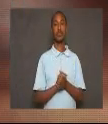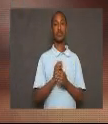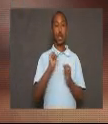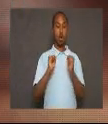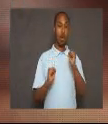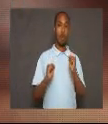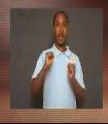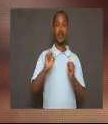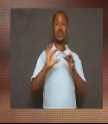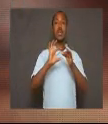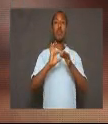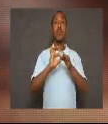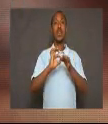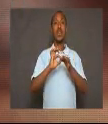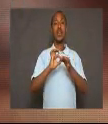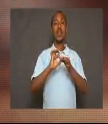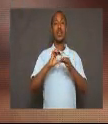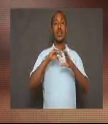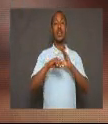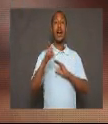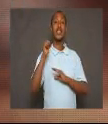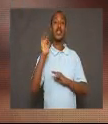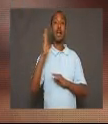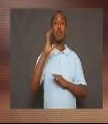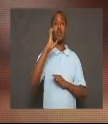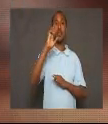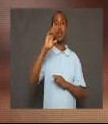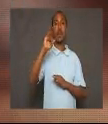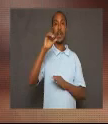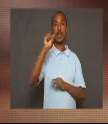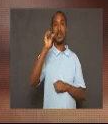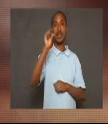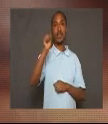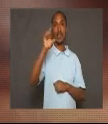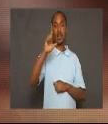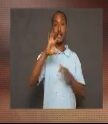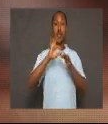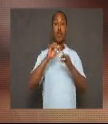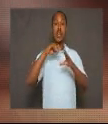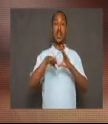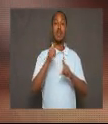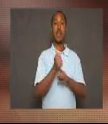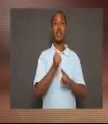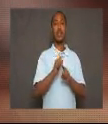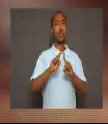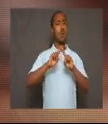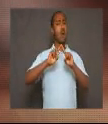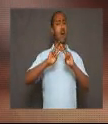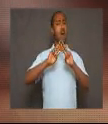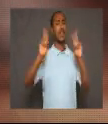Compared to the bonding in other types of crystals, the bonding in metals is quite